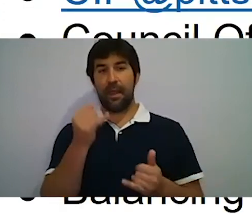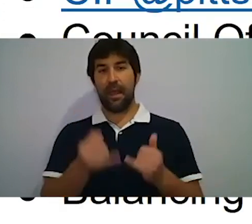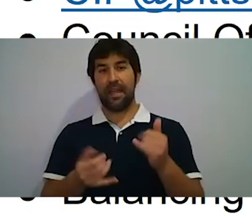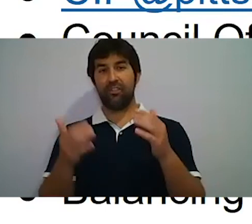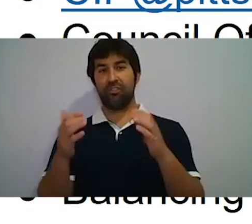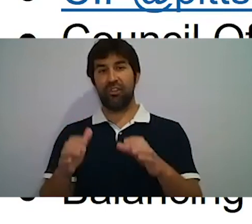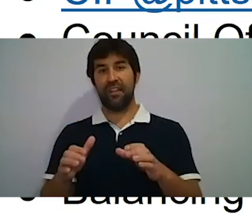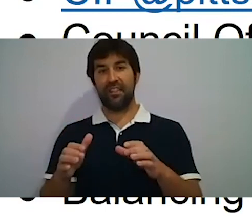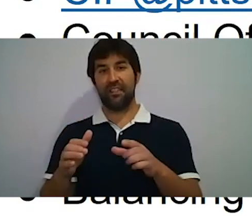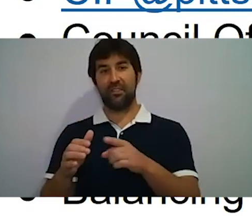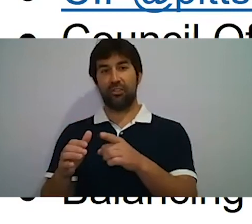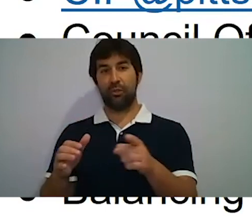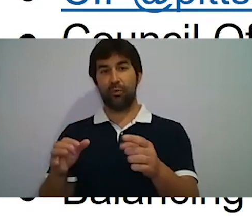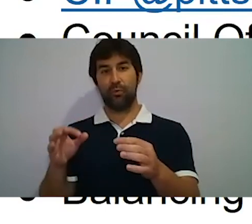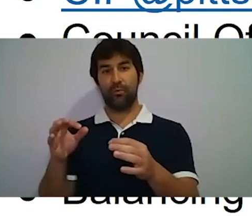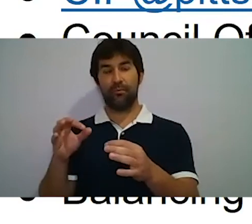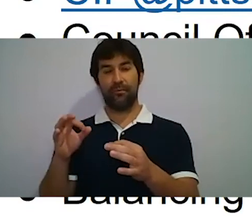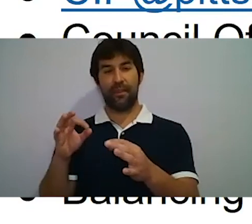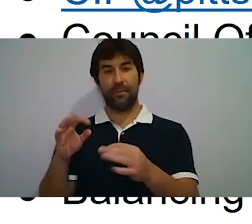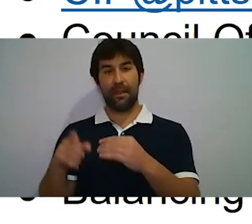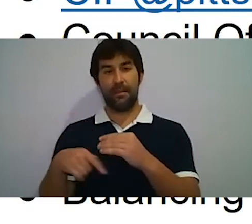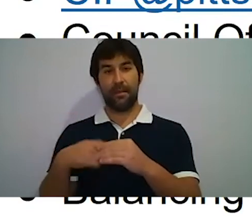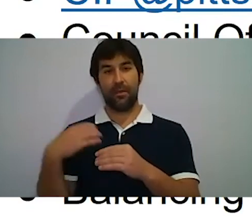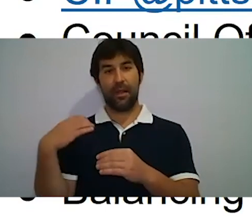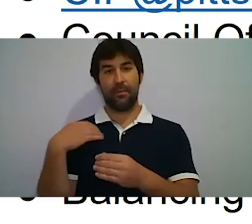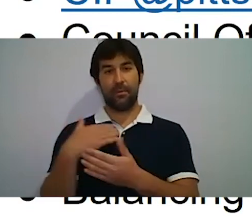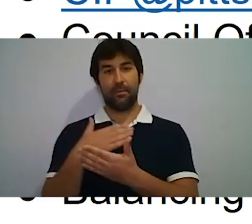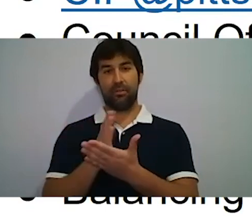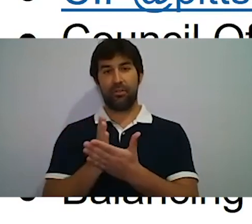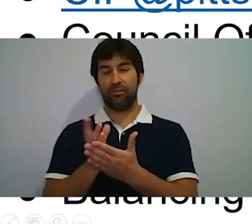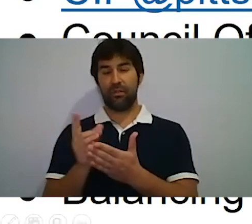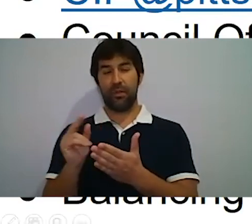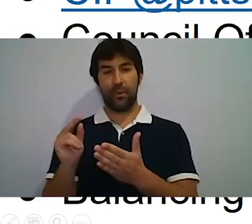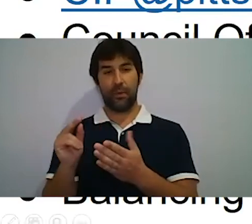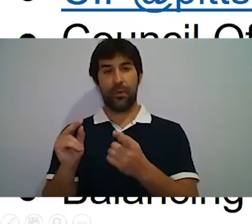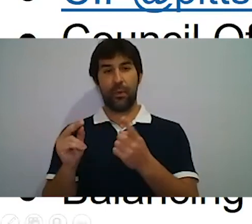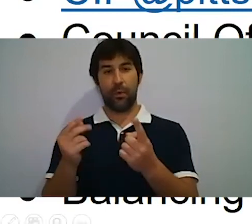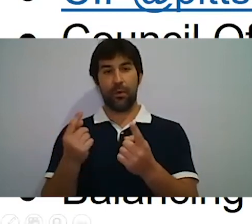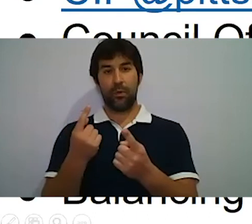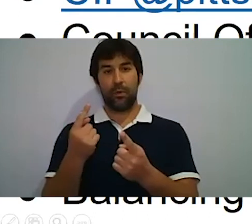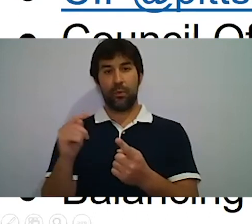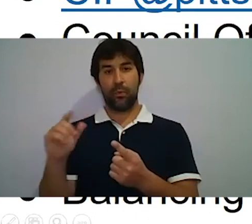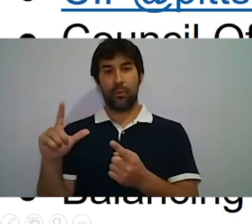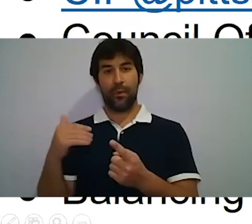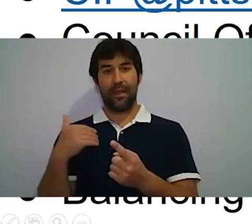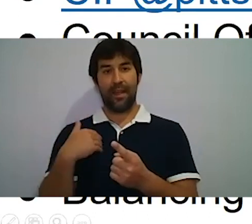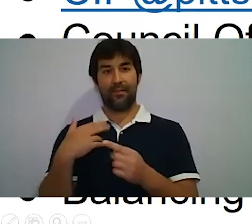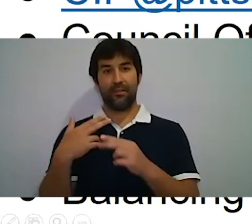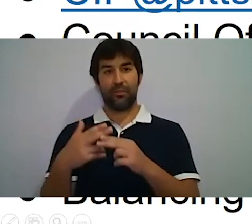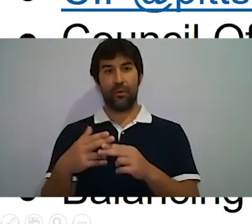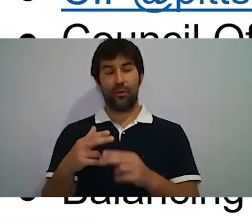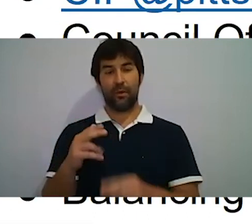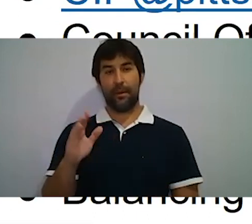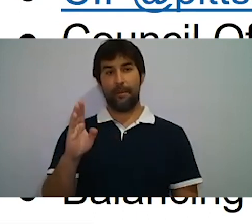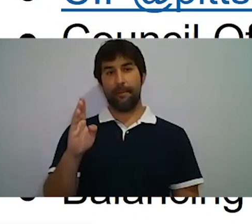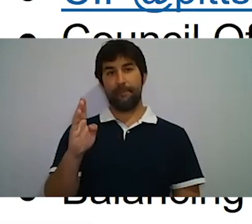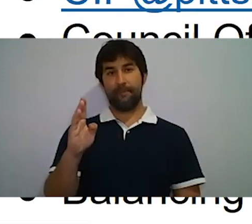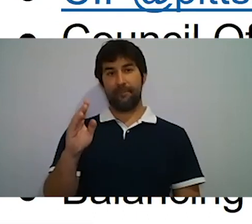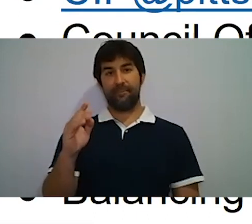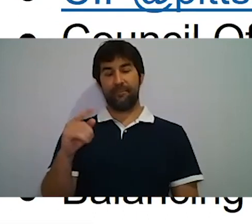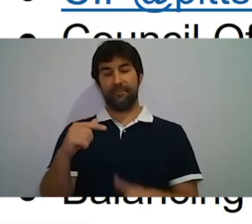Pat. I'm wondering, Katrina, Director Ricks, why hasn't the stop signs been installed on Grandview